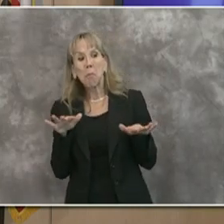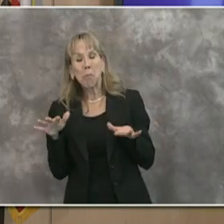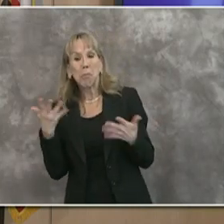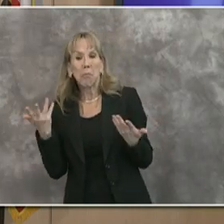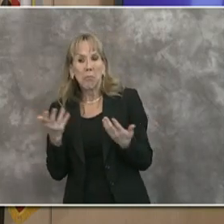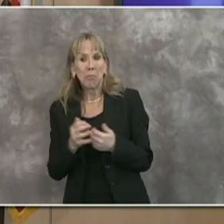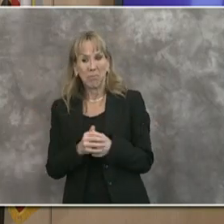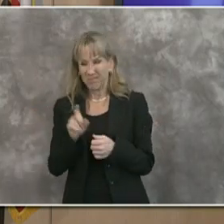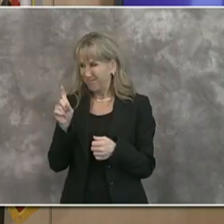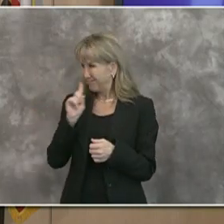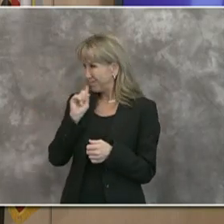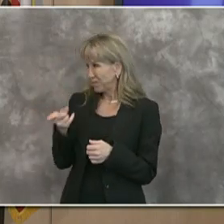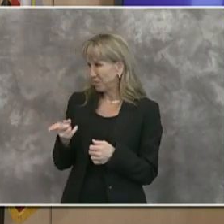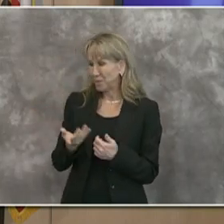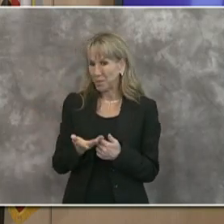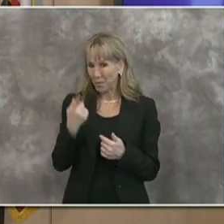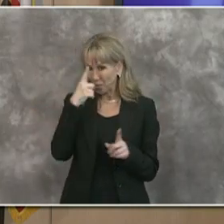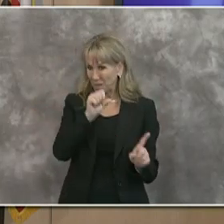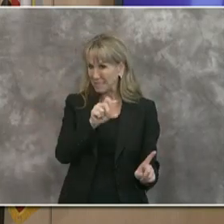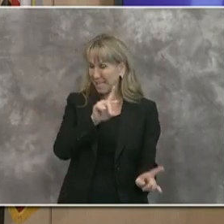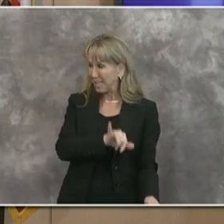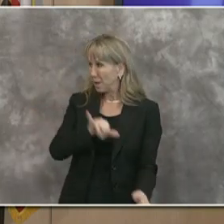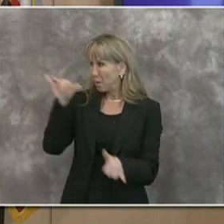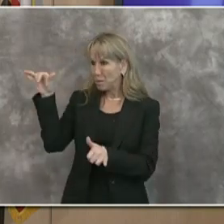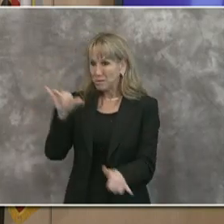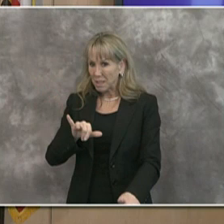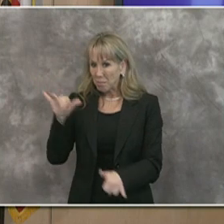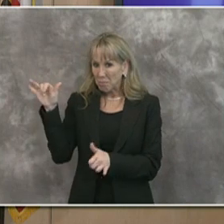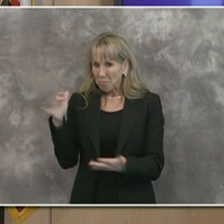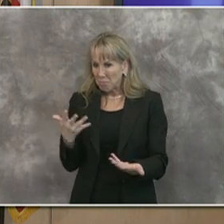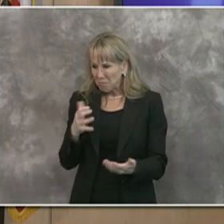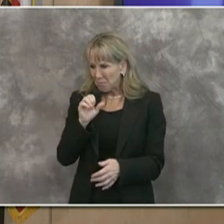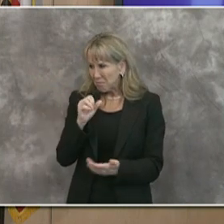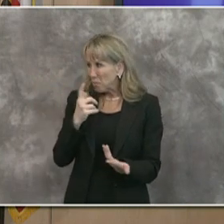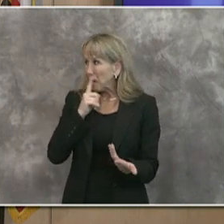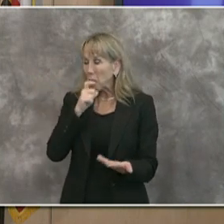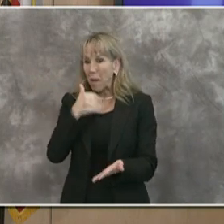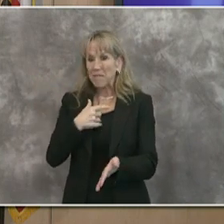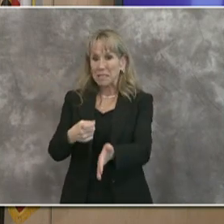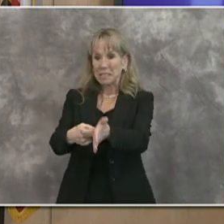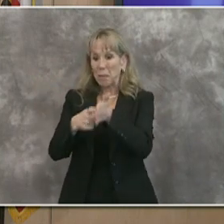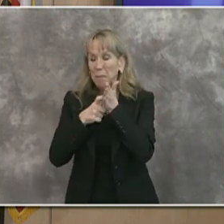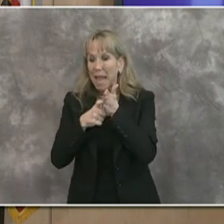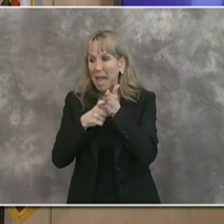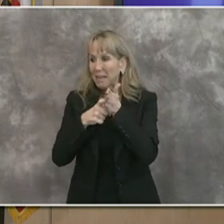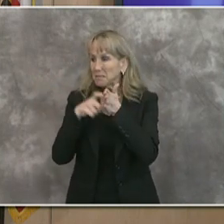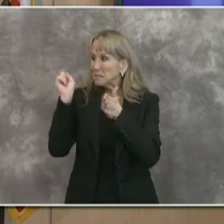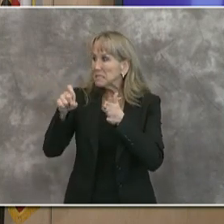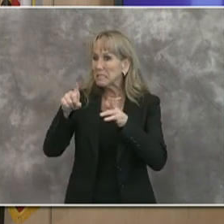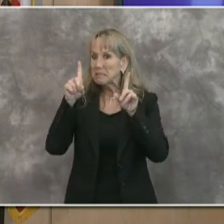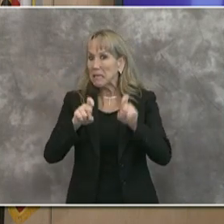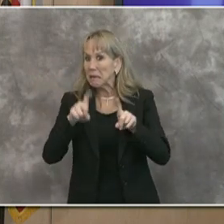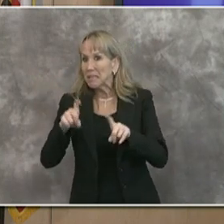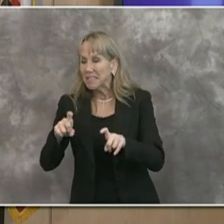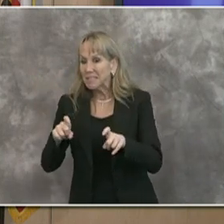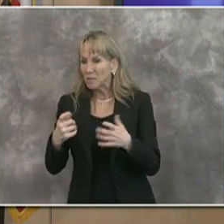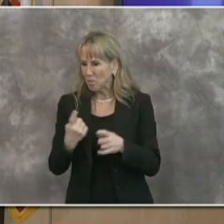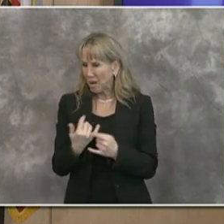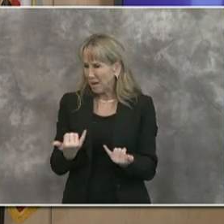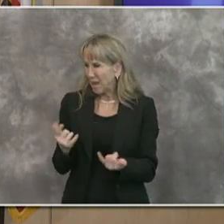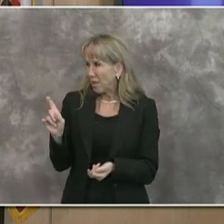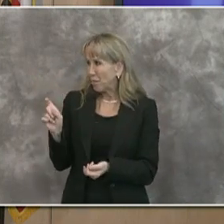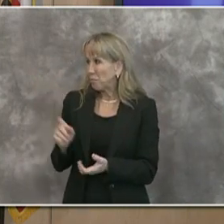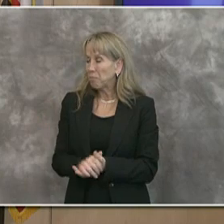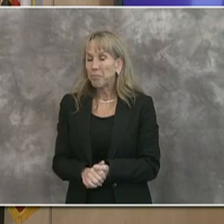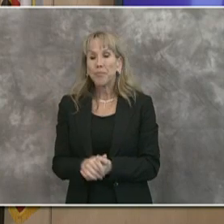be. Is that true in San Diego too, that we just don't have the demand for the tests right now?